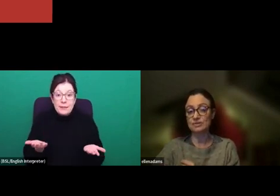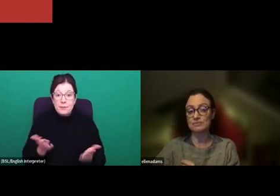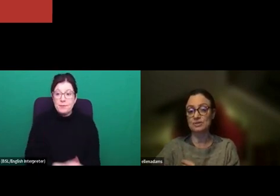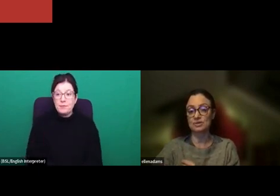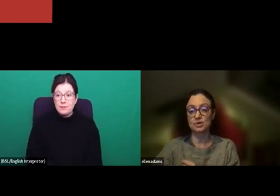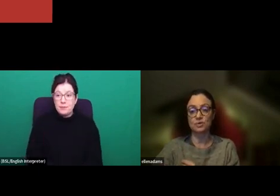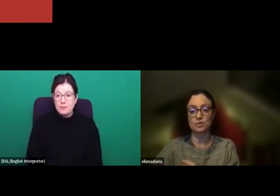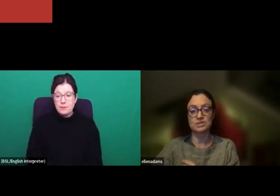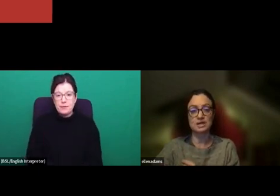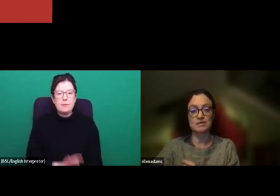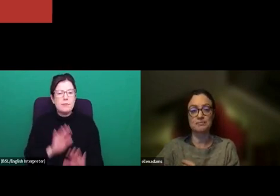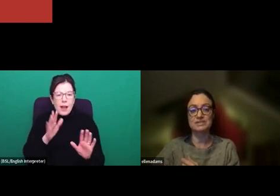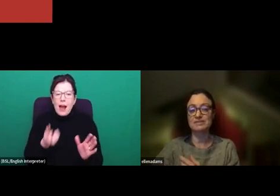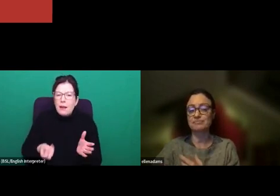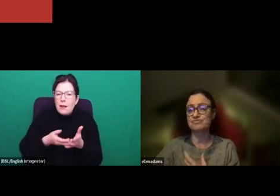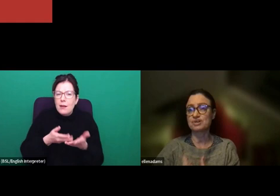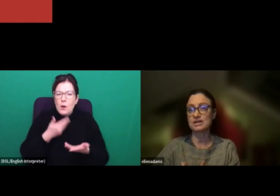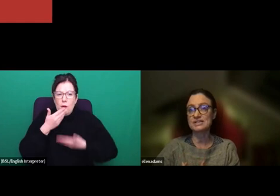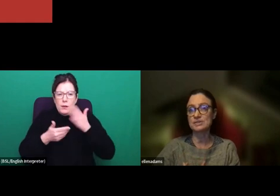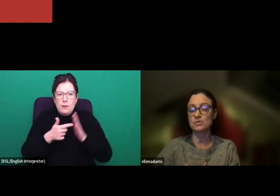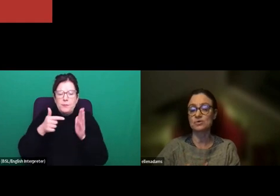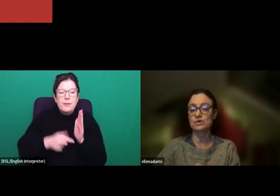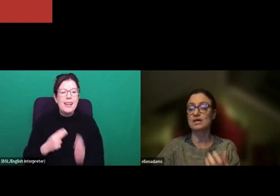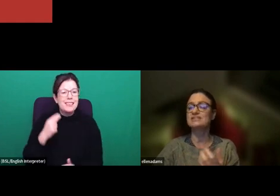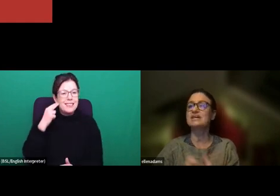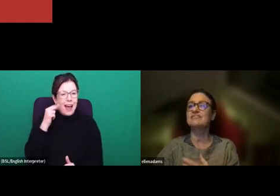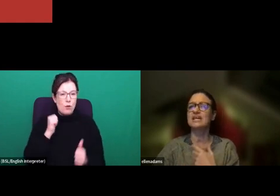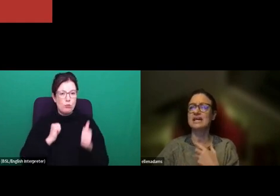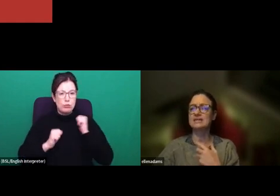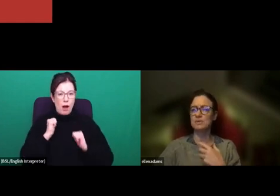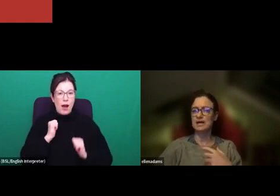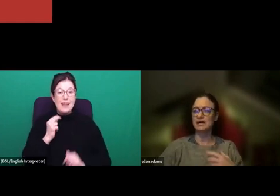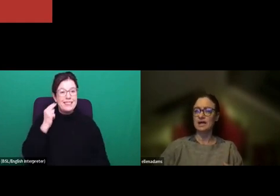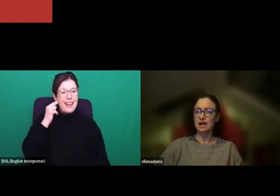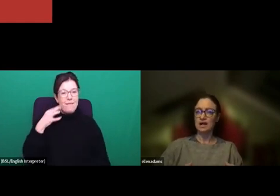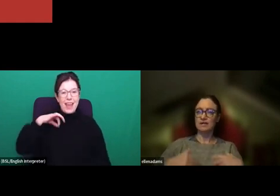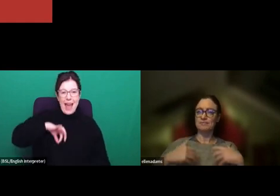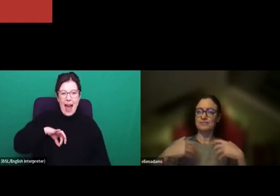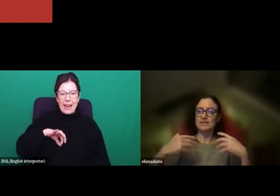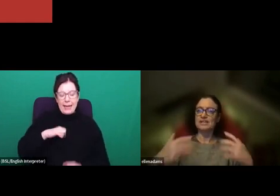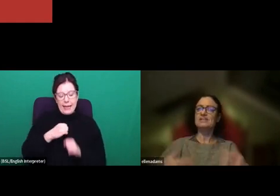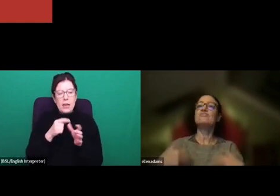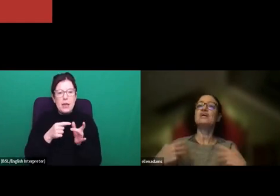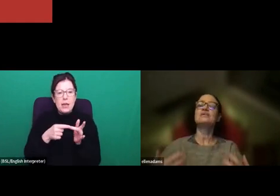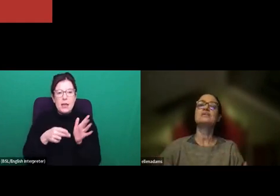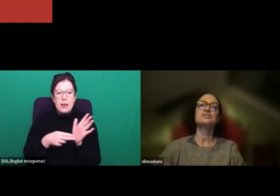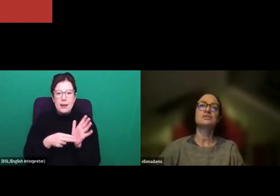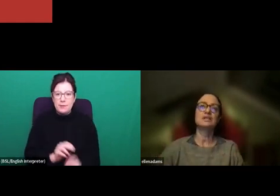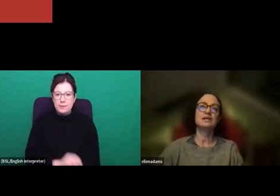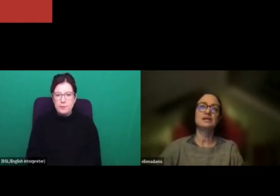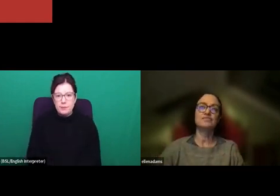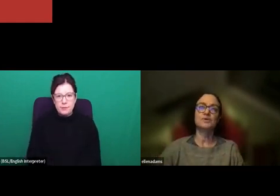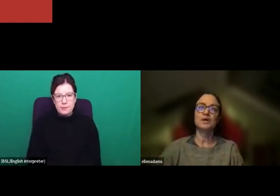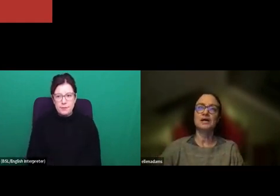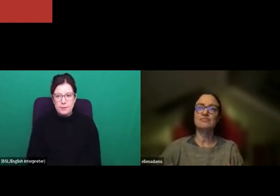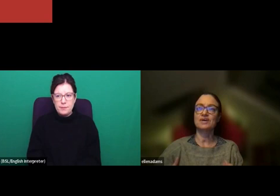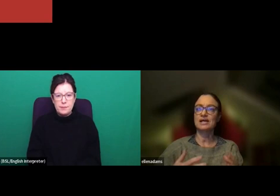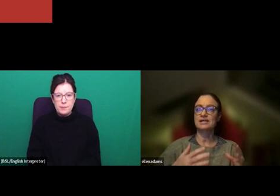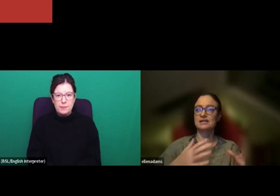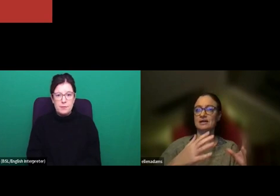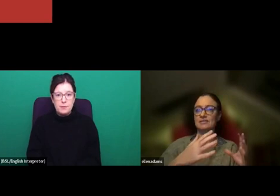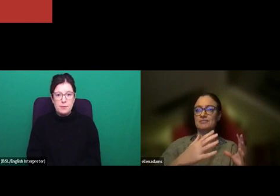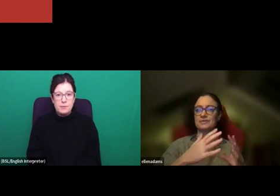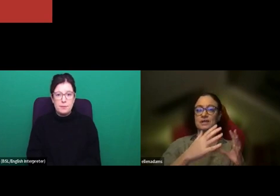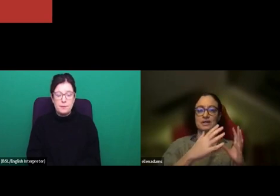this phenomenon called deaf pride or deaf gain, where the recognition that if you have